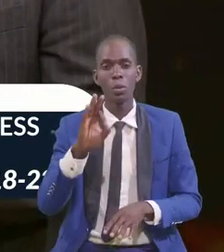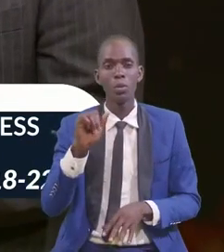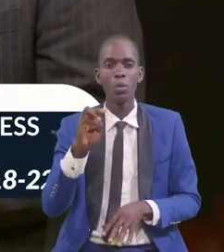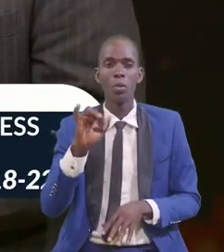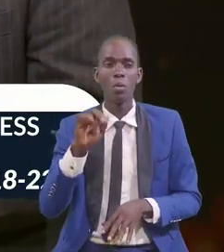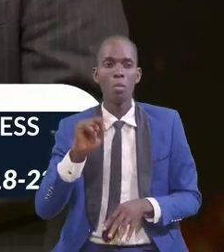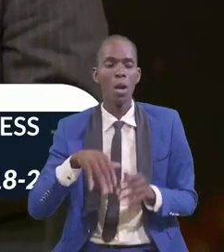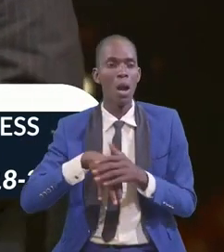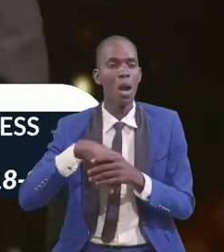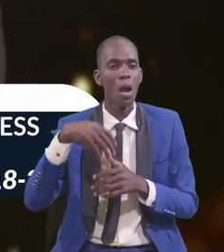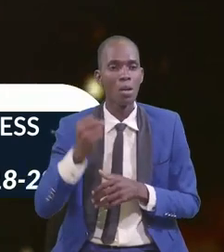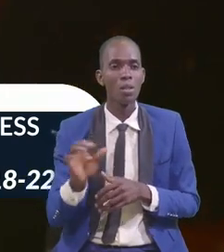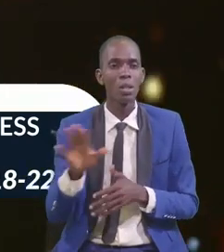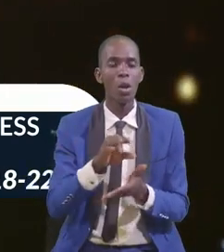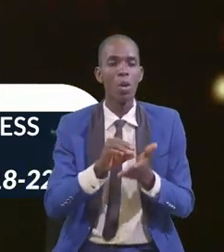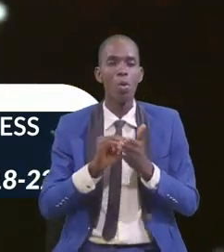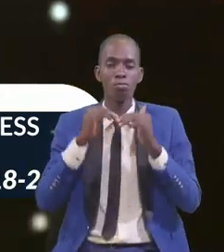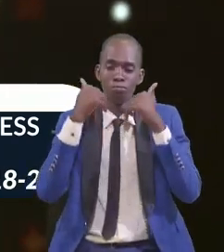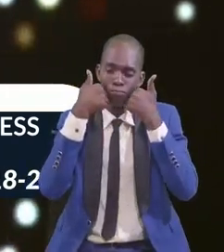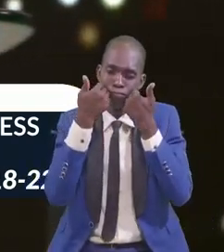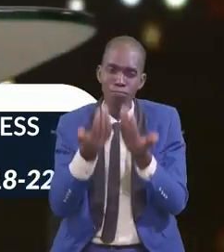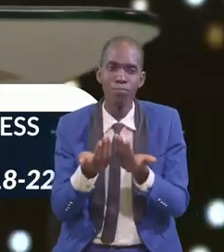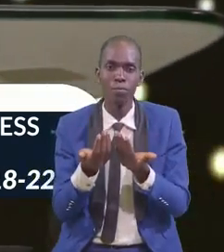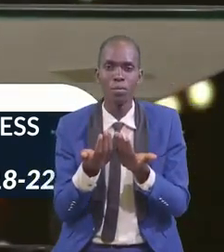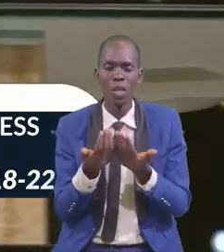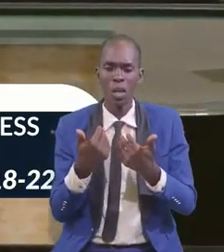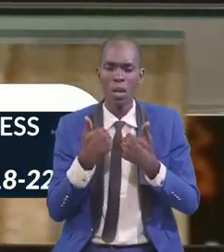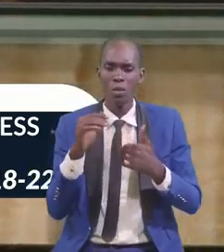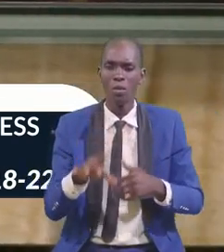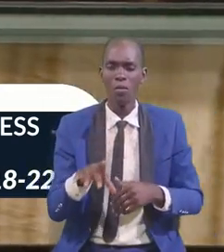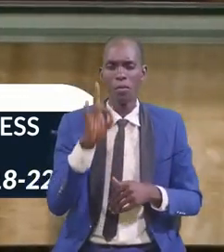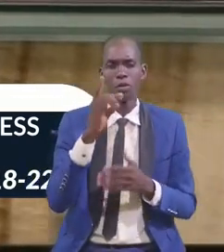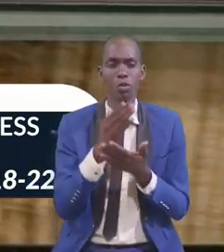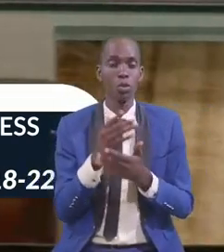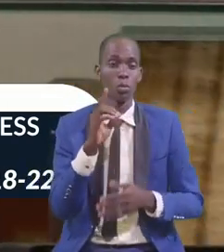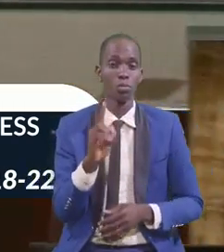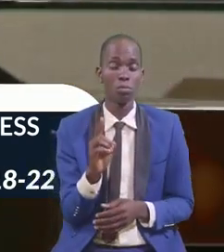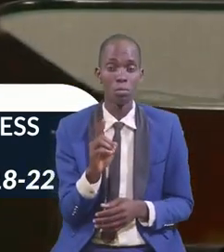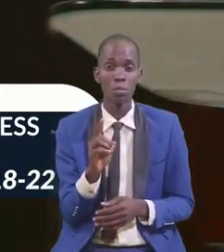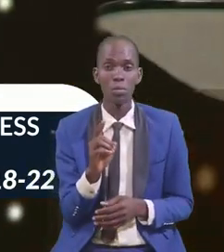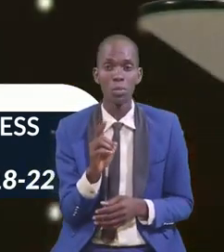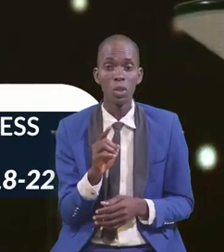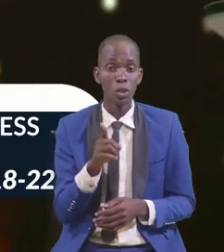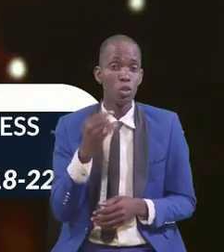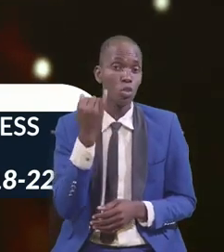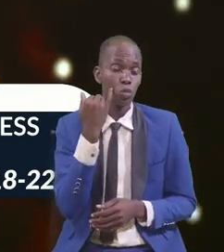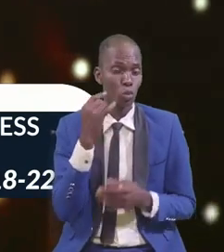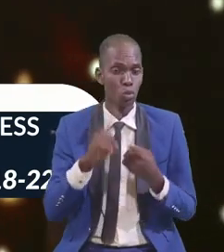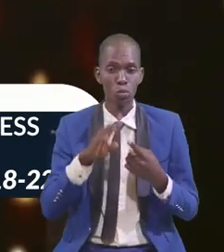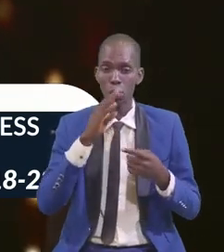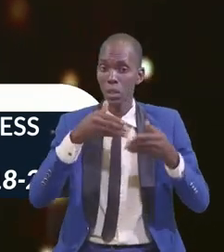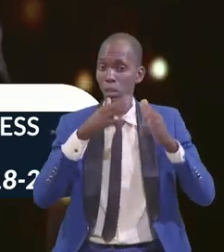foaming out their own shame. Have you found that somebody is supposed to be a